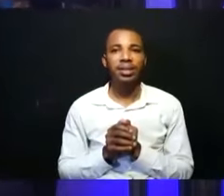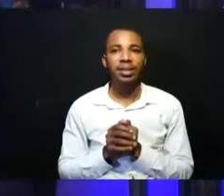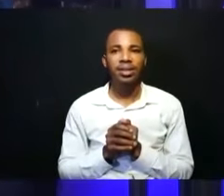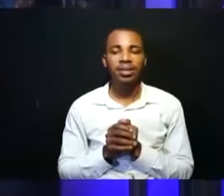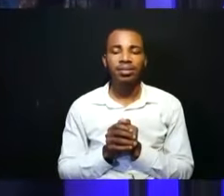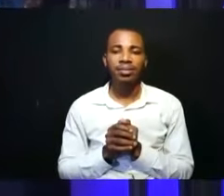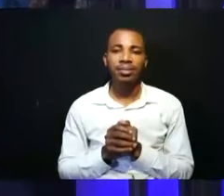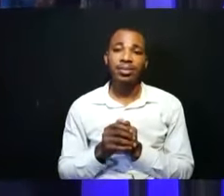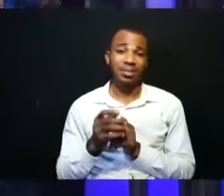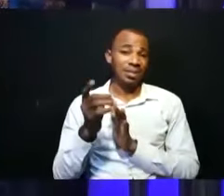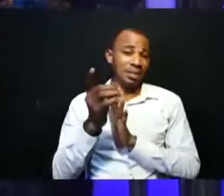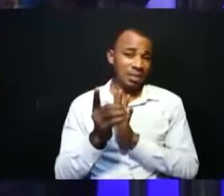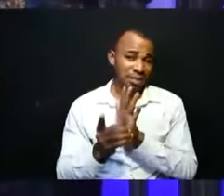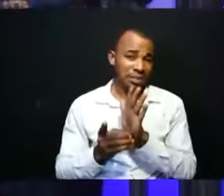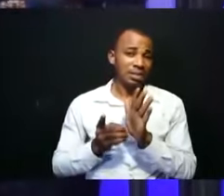Delay.